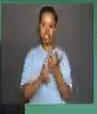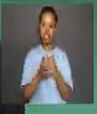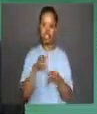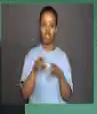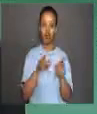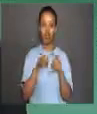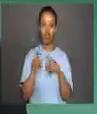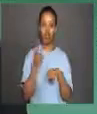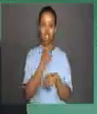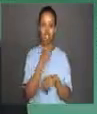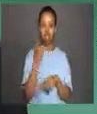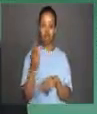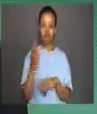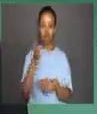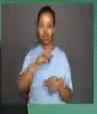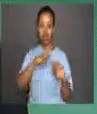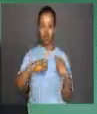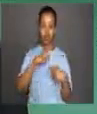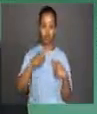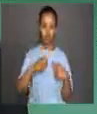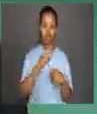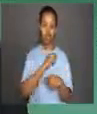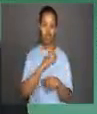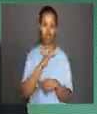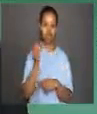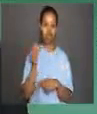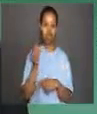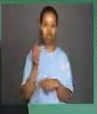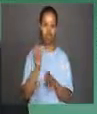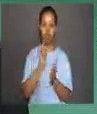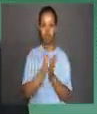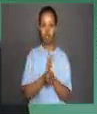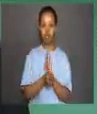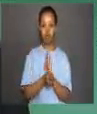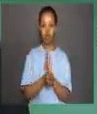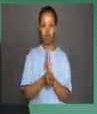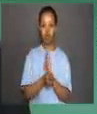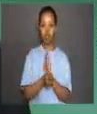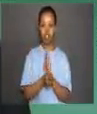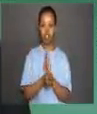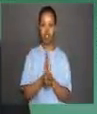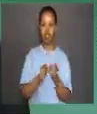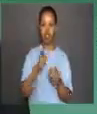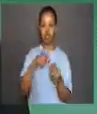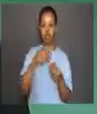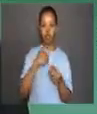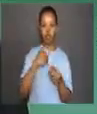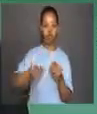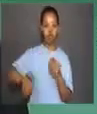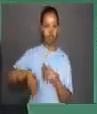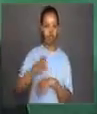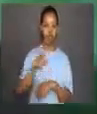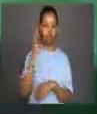each environment and looked at examples of vegetation and